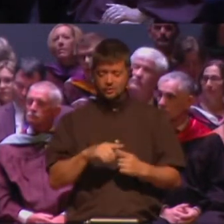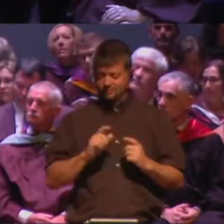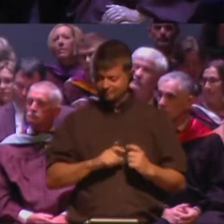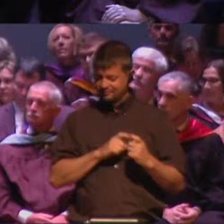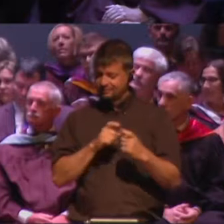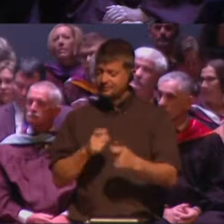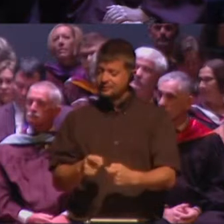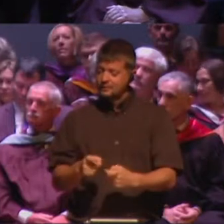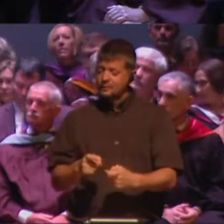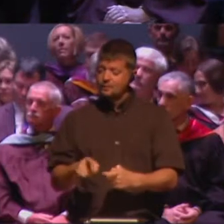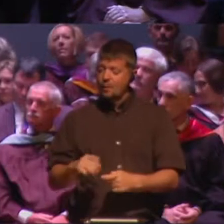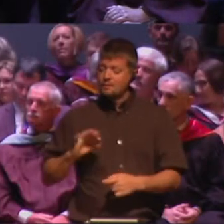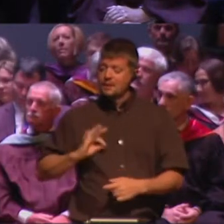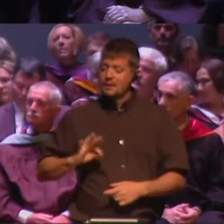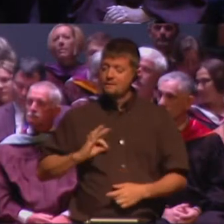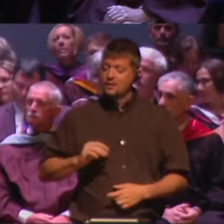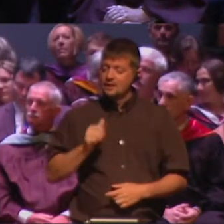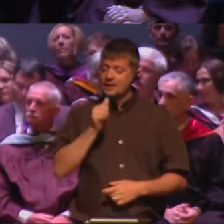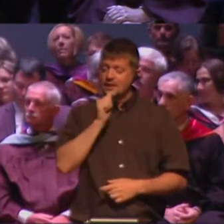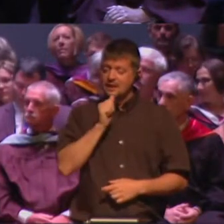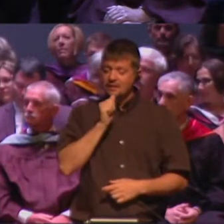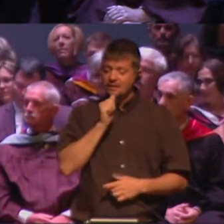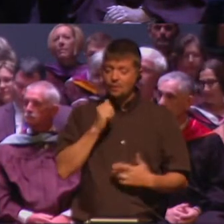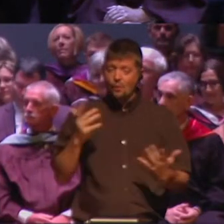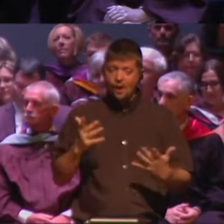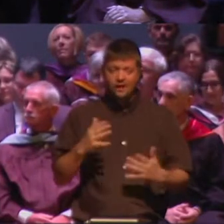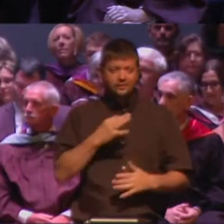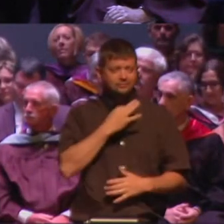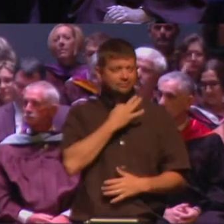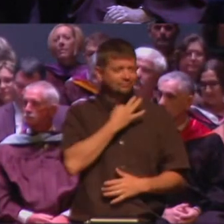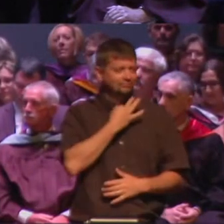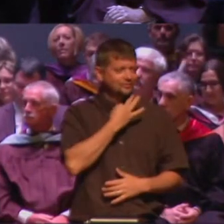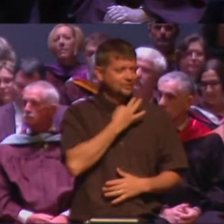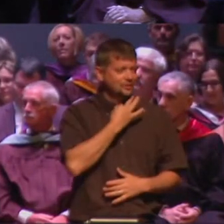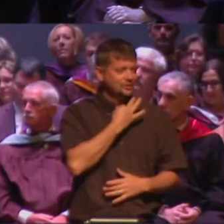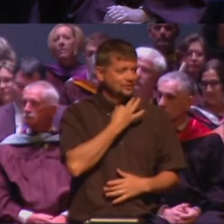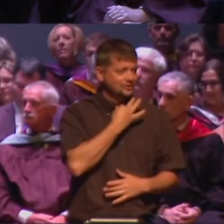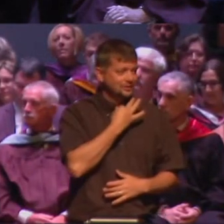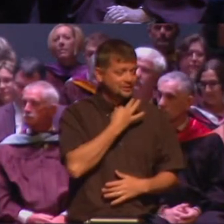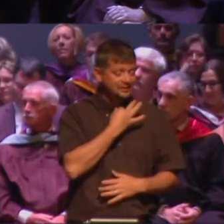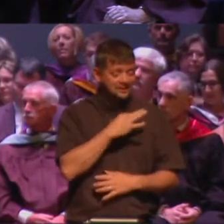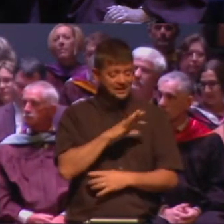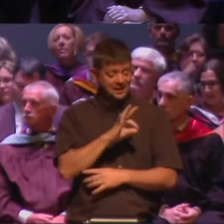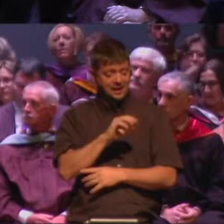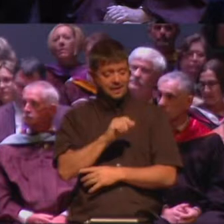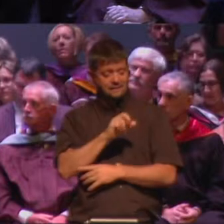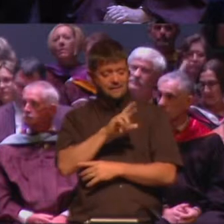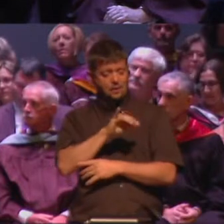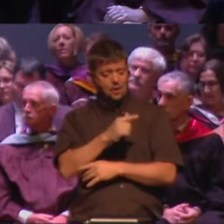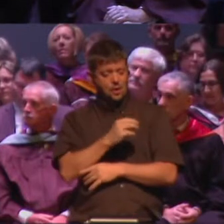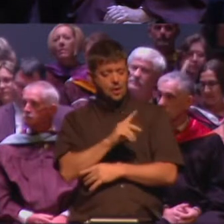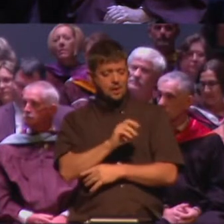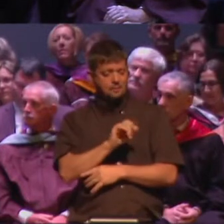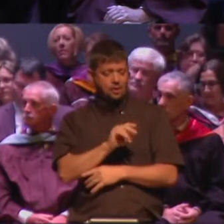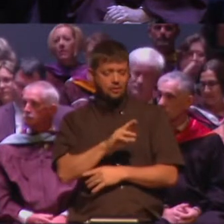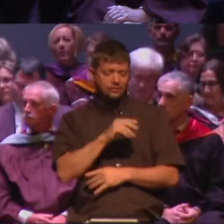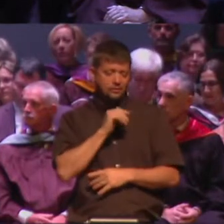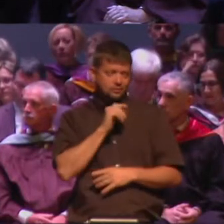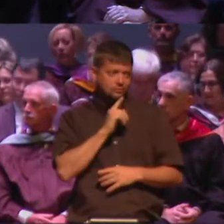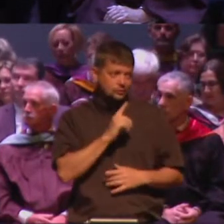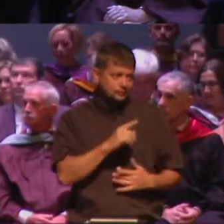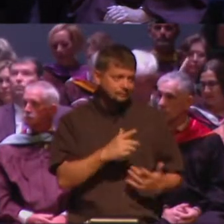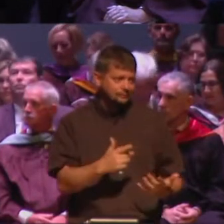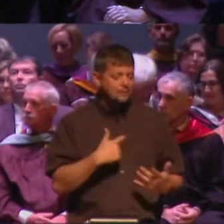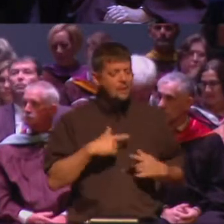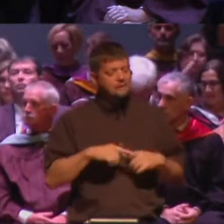gift, that gift should be curiosity." While a fairy godmother would be out of the question, we do have the ability